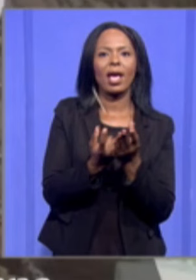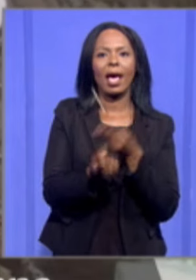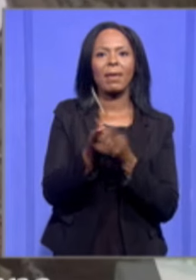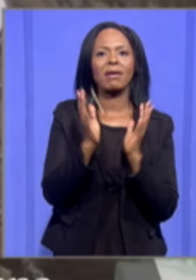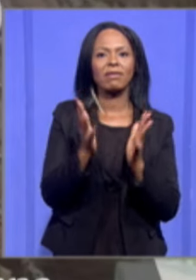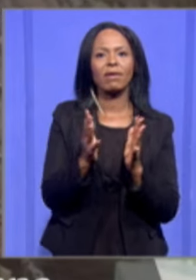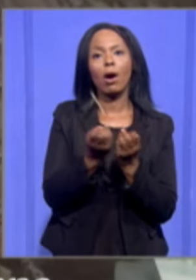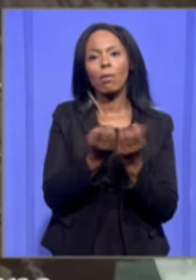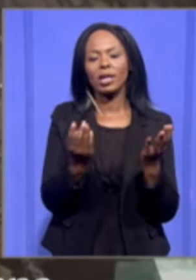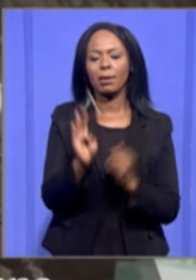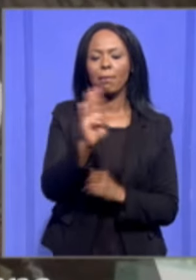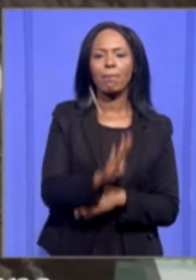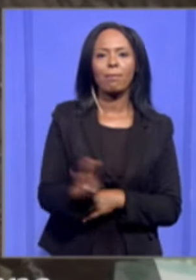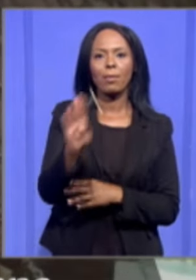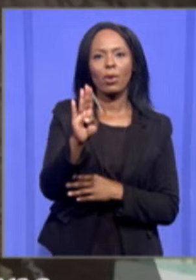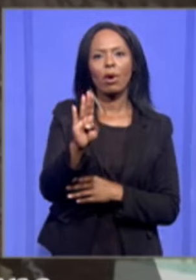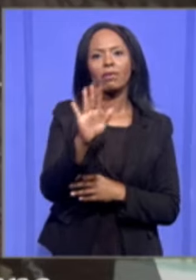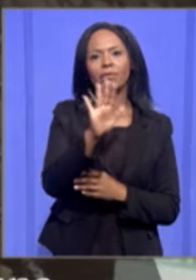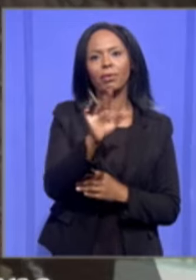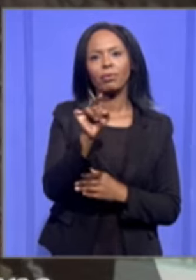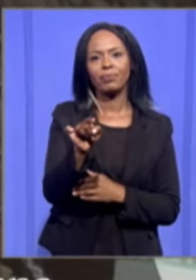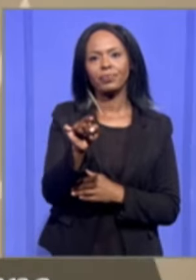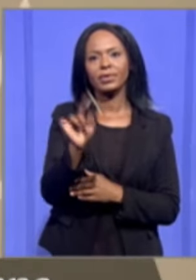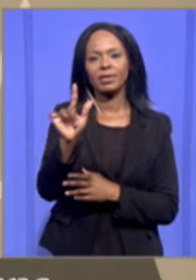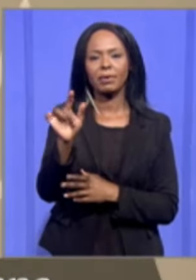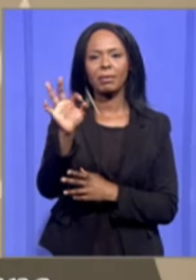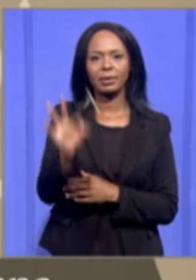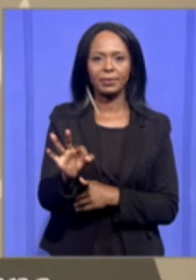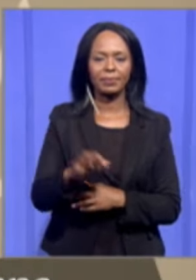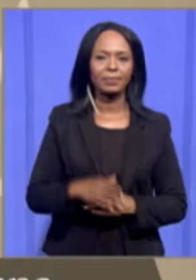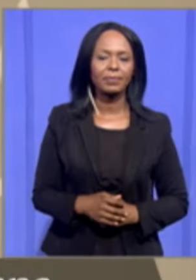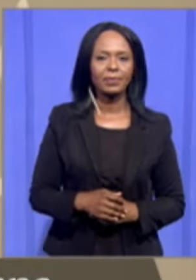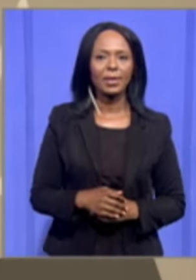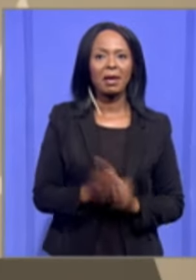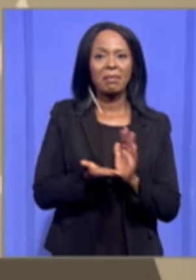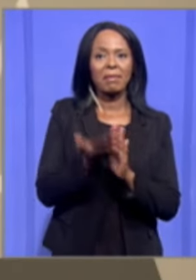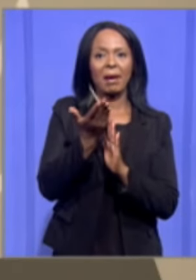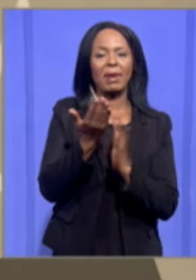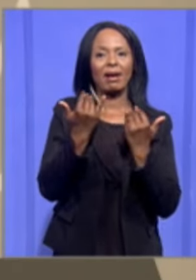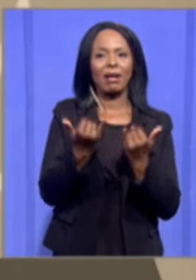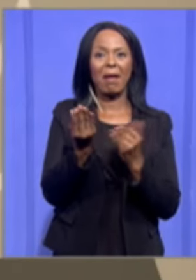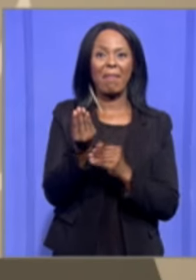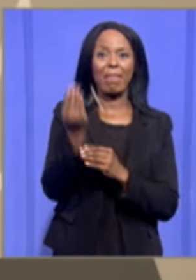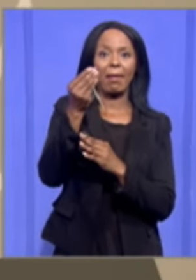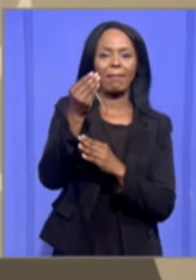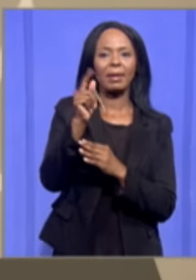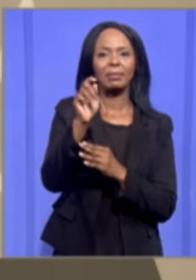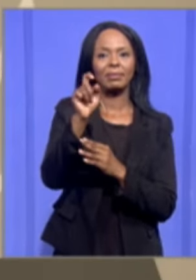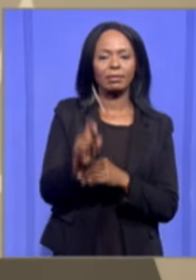di le dibilione di le 57. Increasing taxes in this environment is a